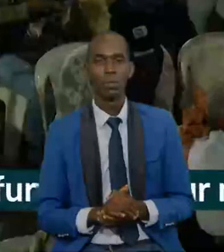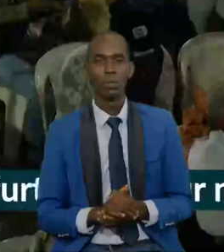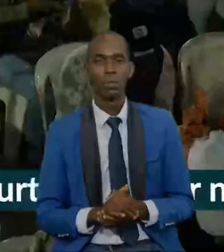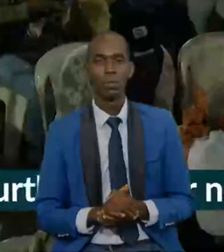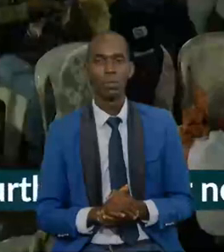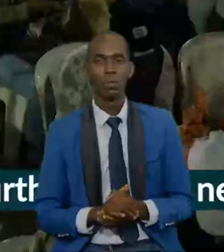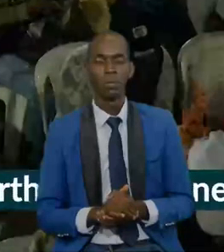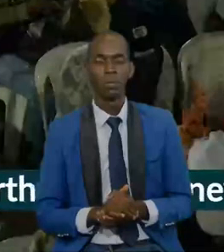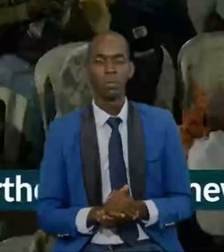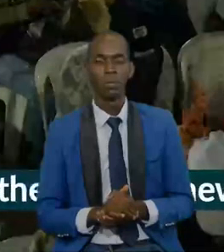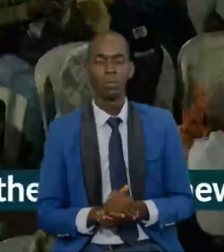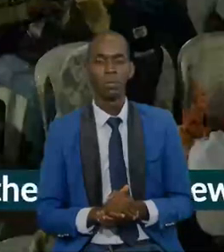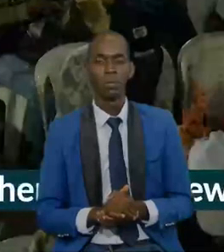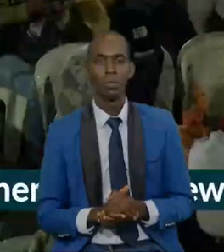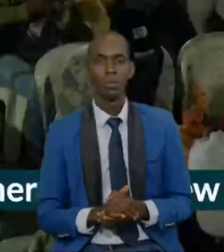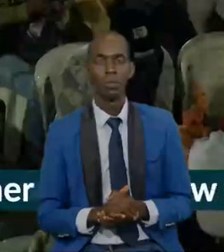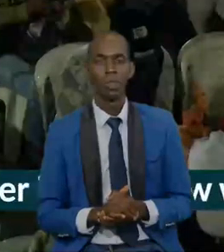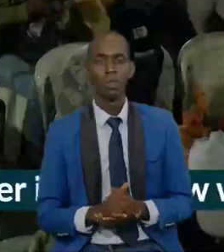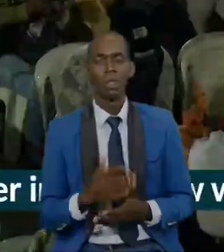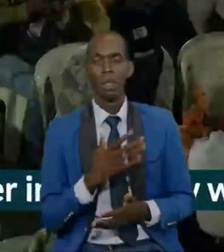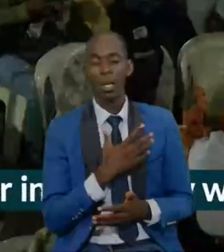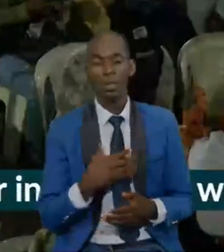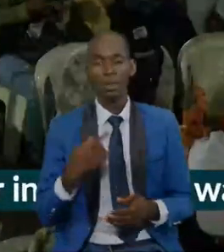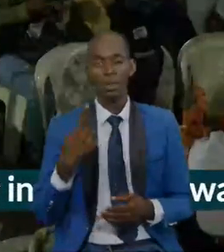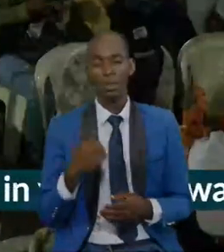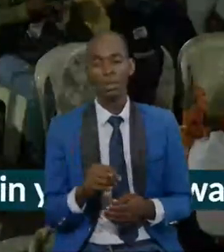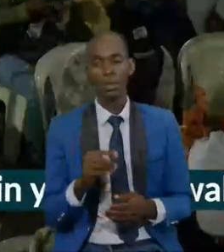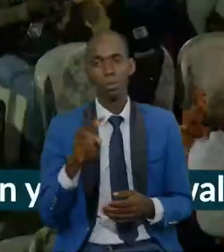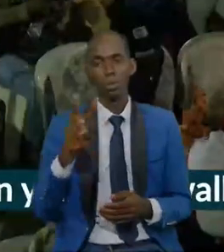WhatsApp. Our WhatsApp number.